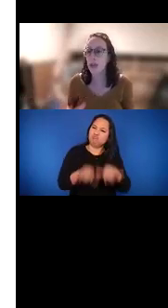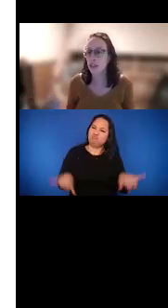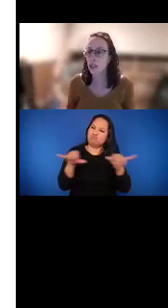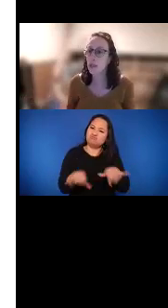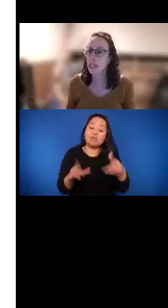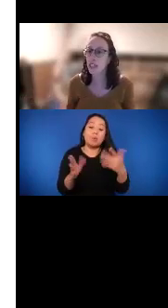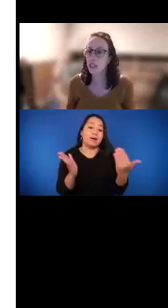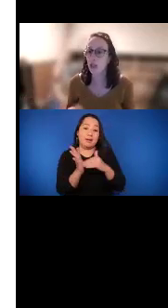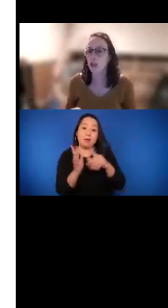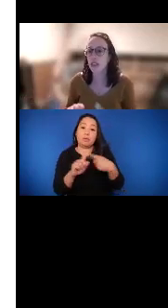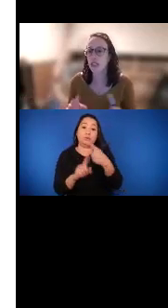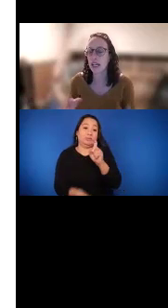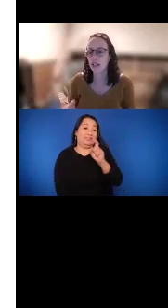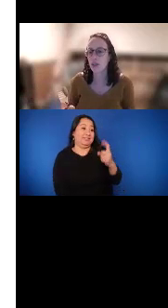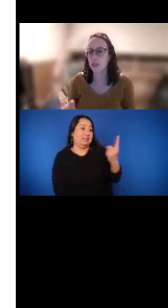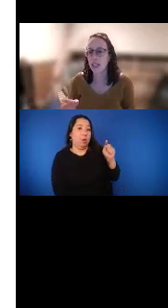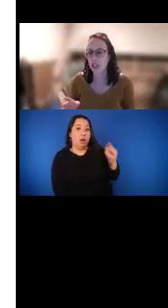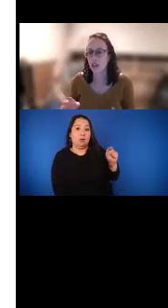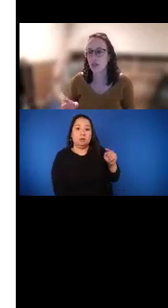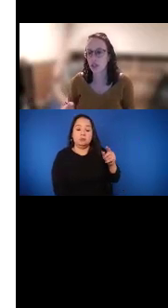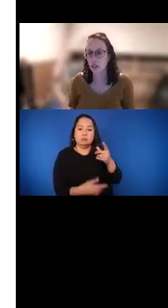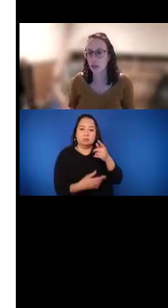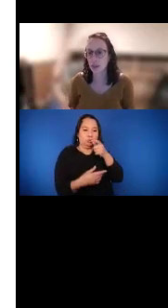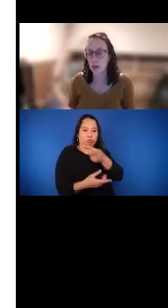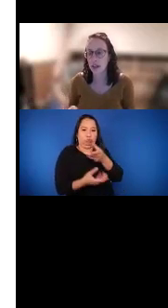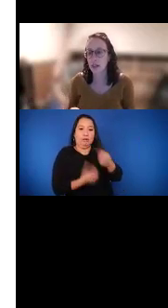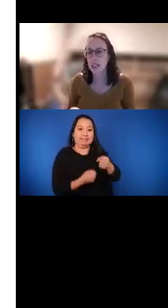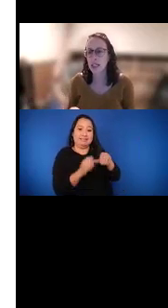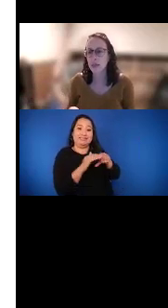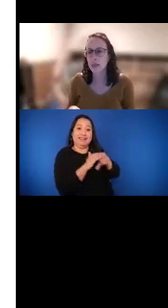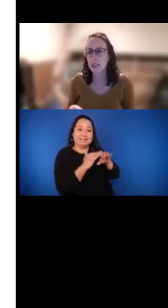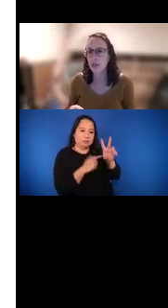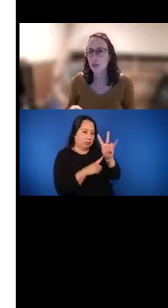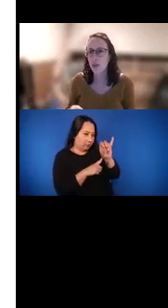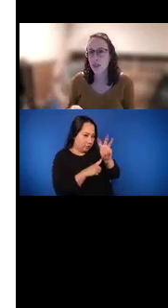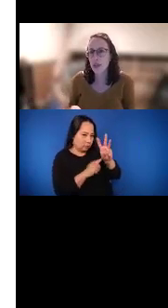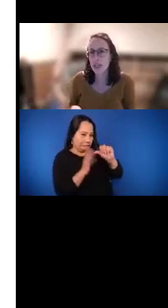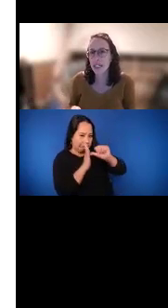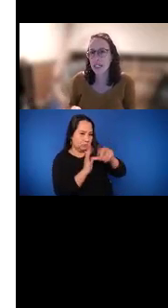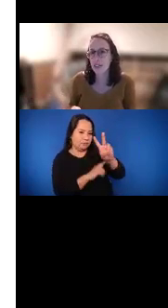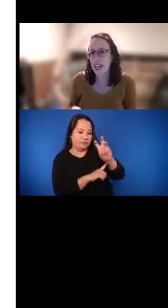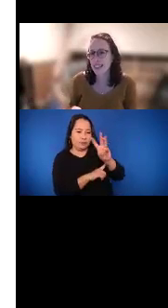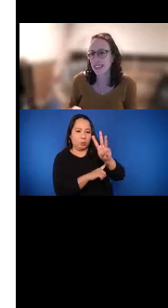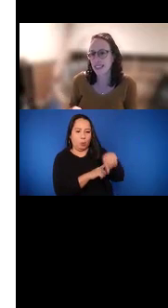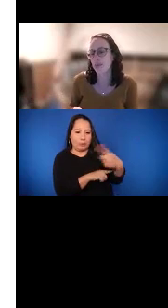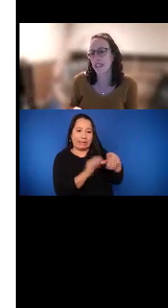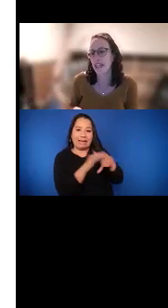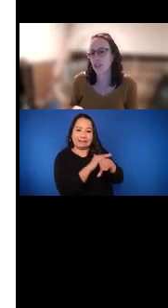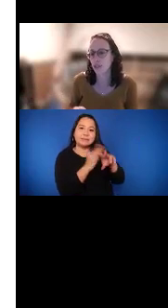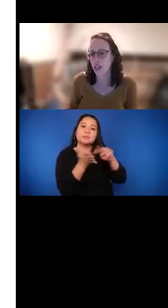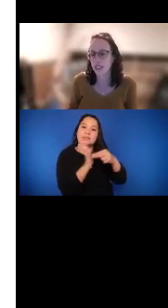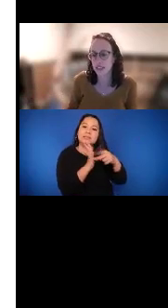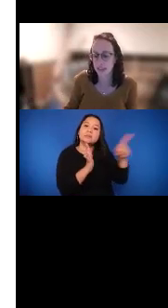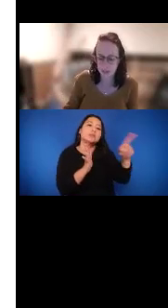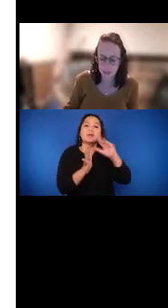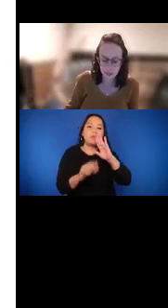to spend your money. So there's a layer of protection for you as well. But you do only want to give that to someone that